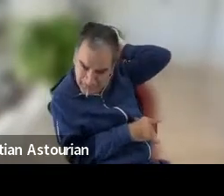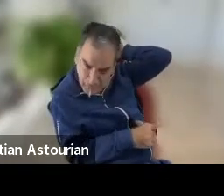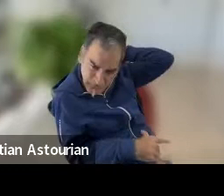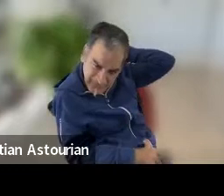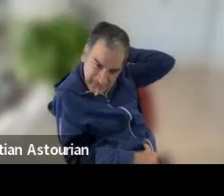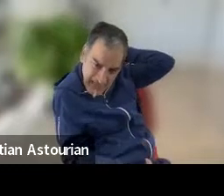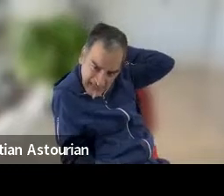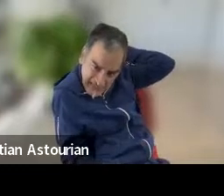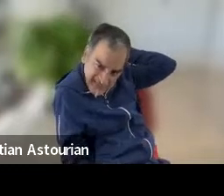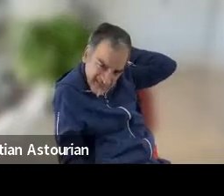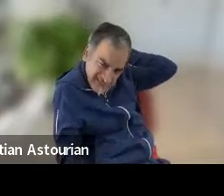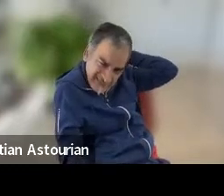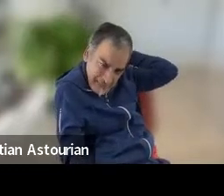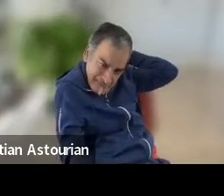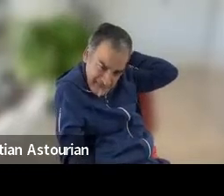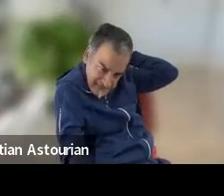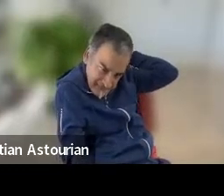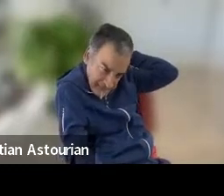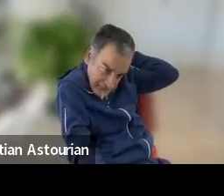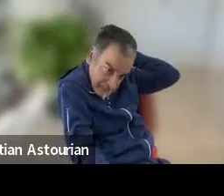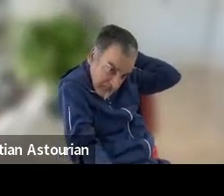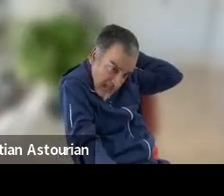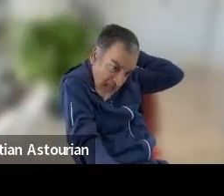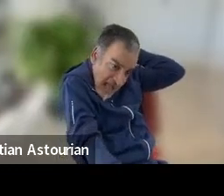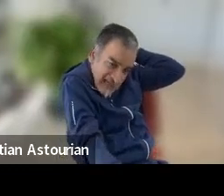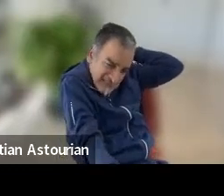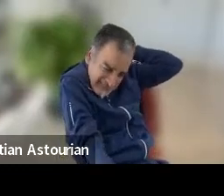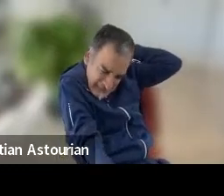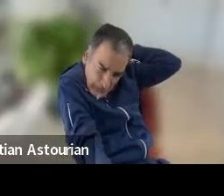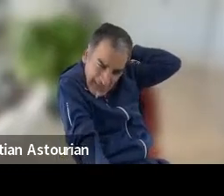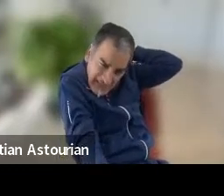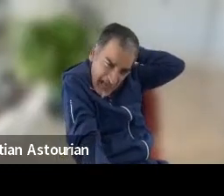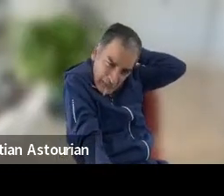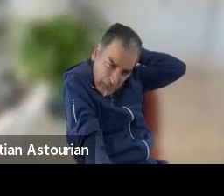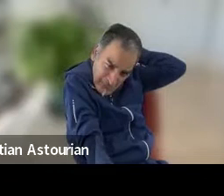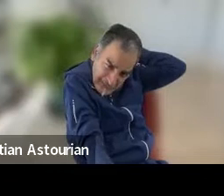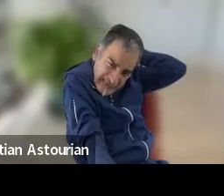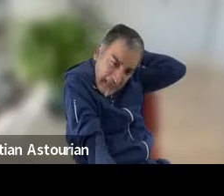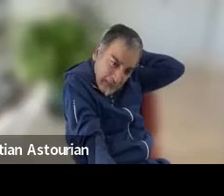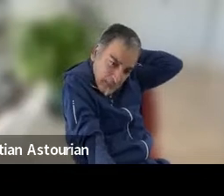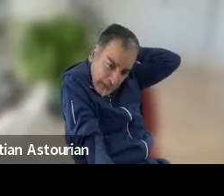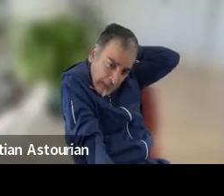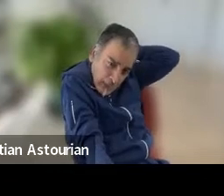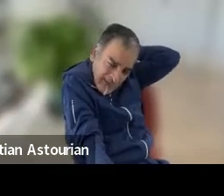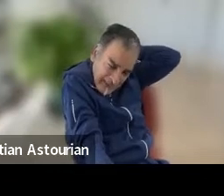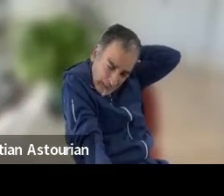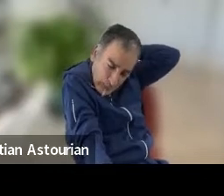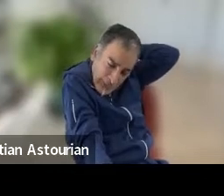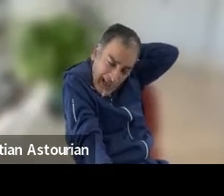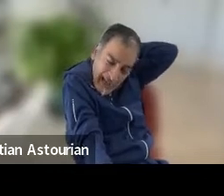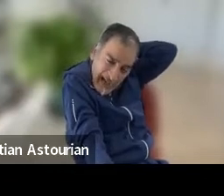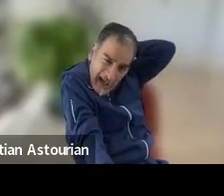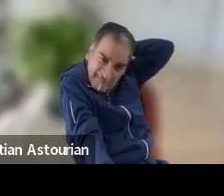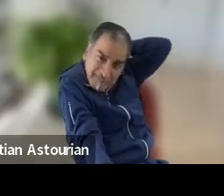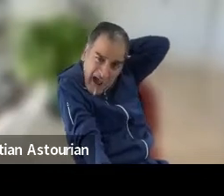for people with a disability. And this is where I always say we need to